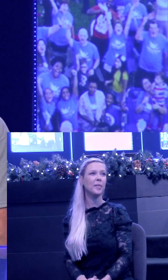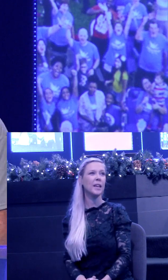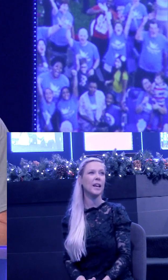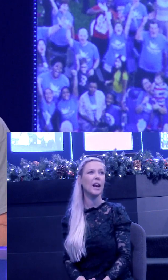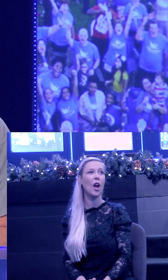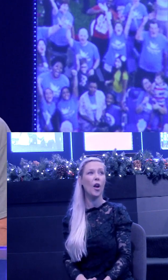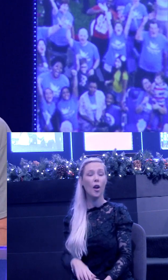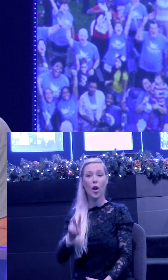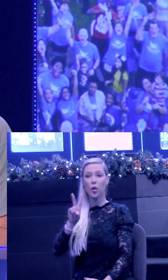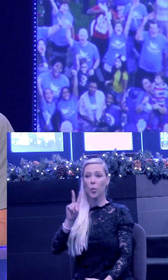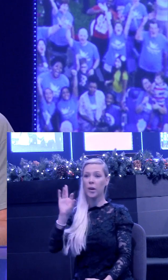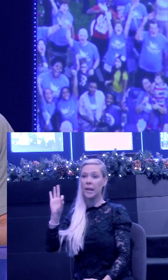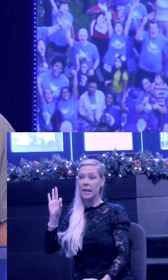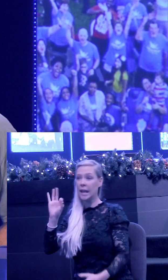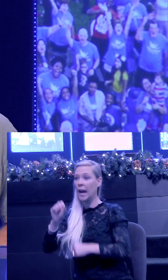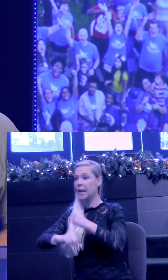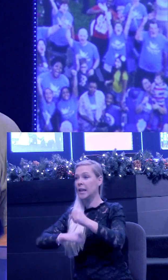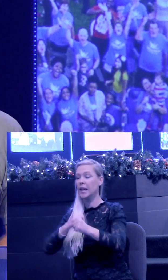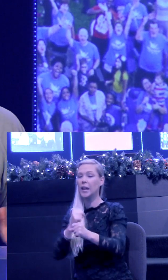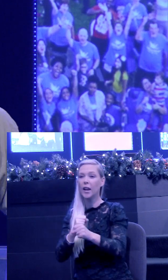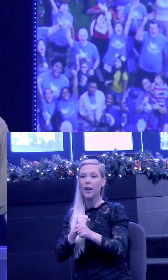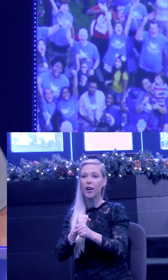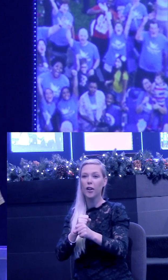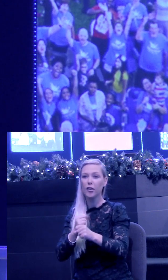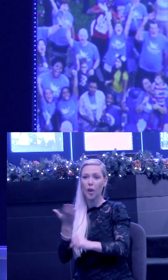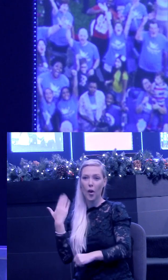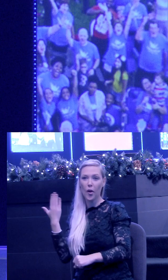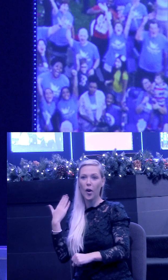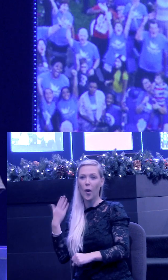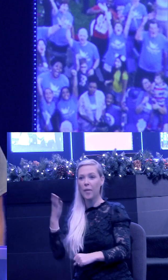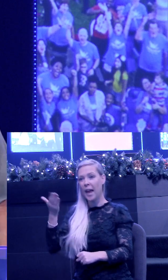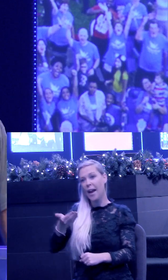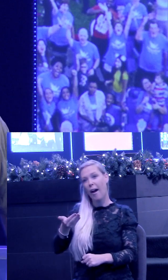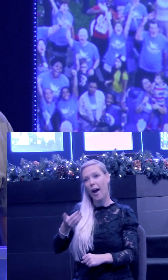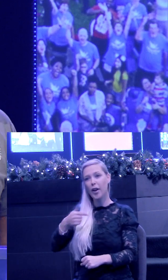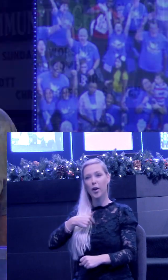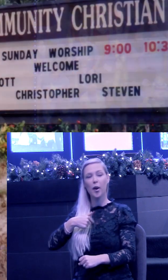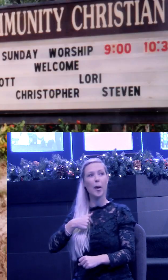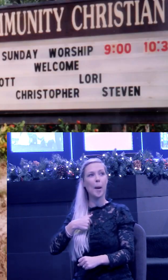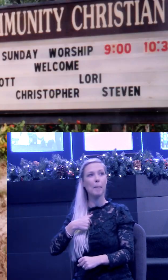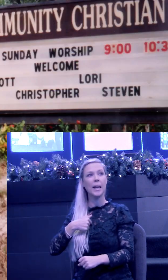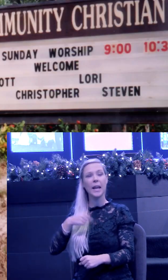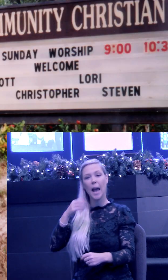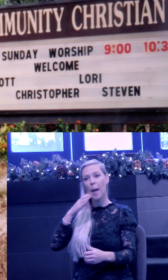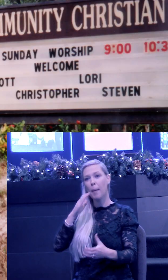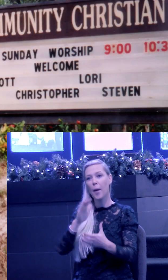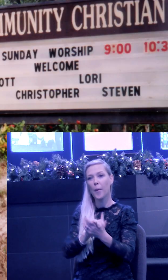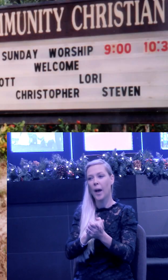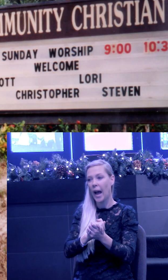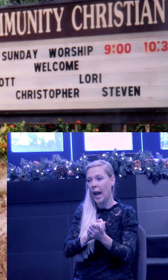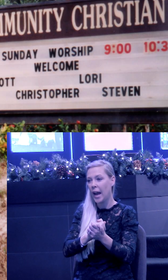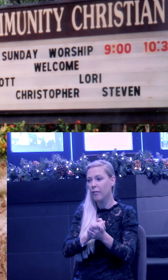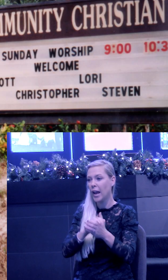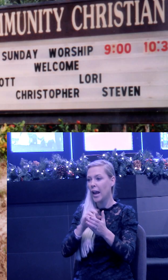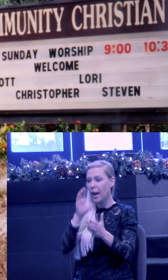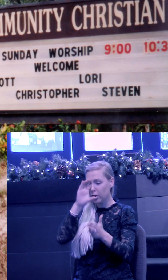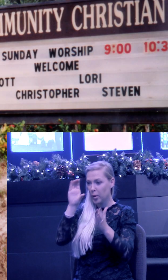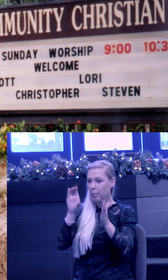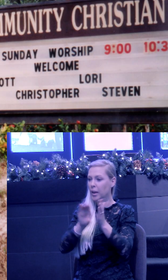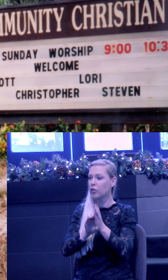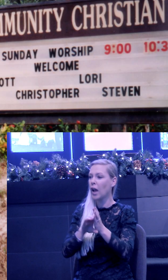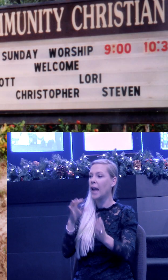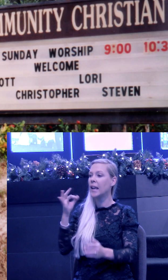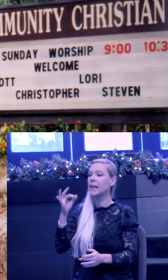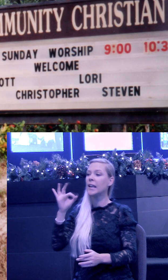was 29 years ago that they hired us. And we came, and here's a photo of our family from January 1994 that